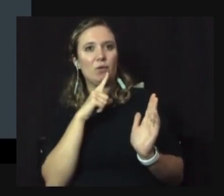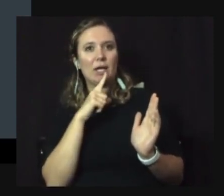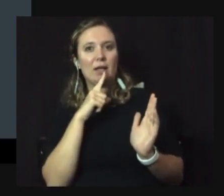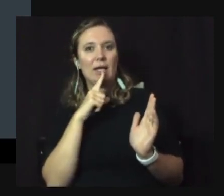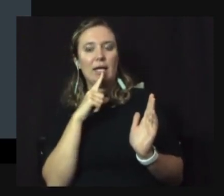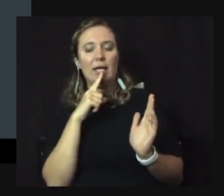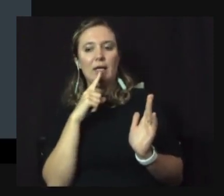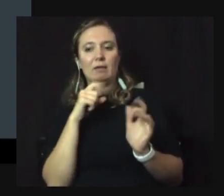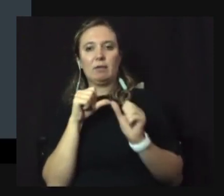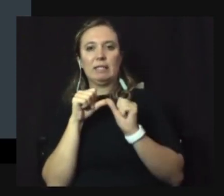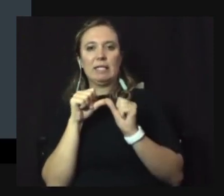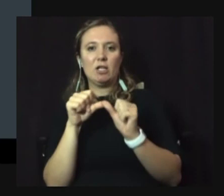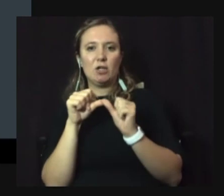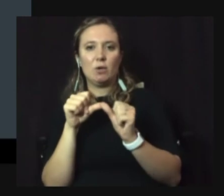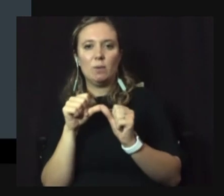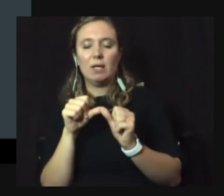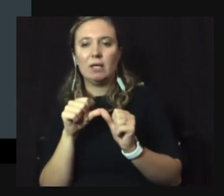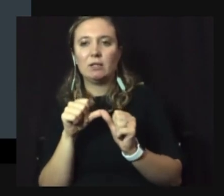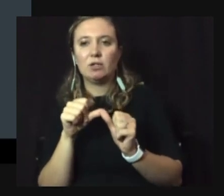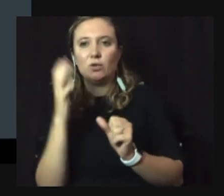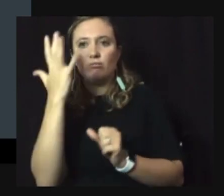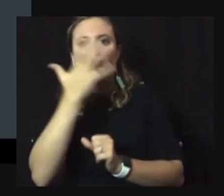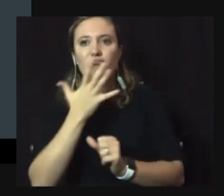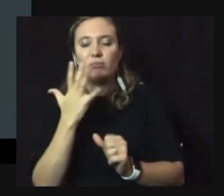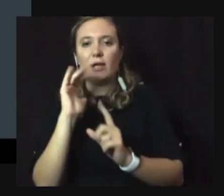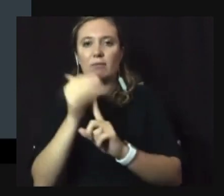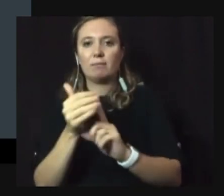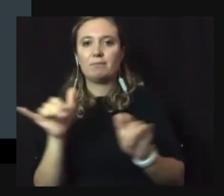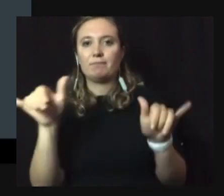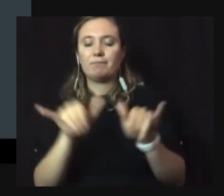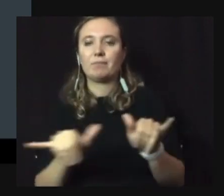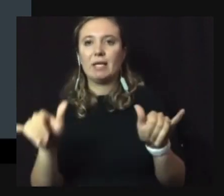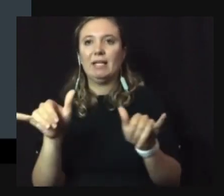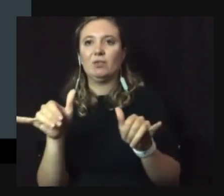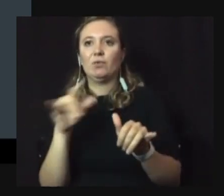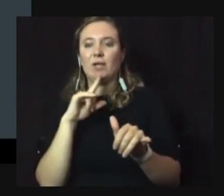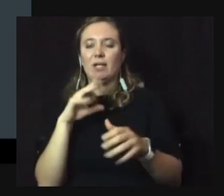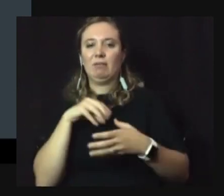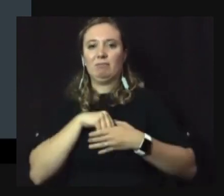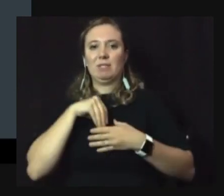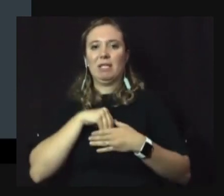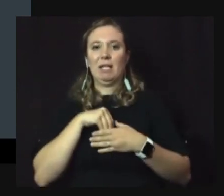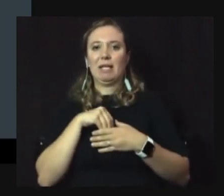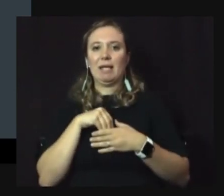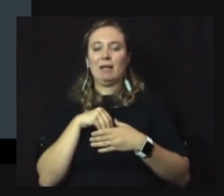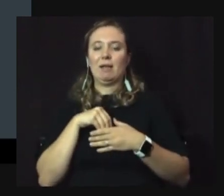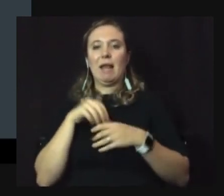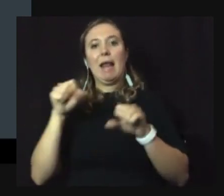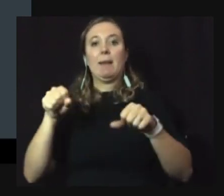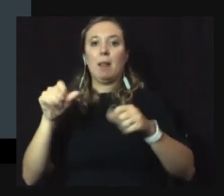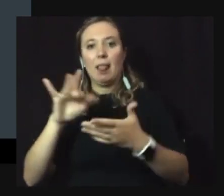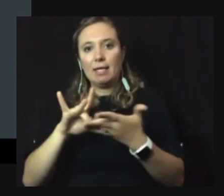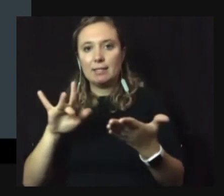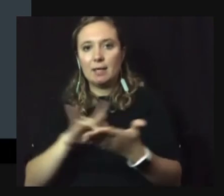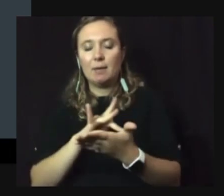cycle of internalized ableism and gatekeeping people from community. And so